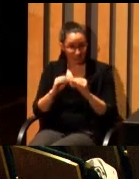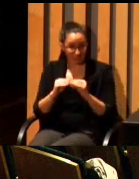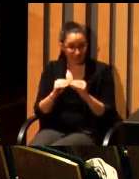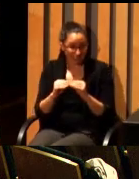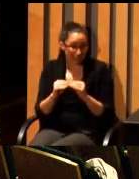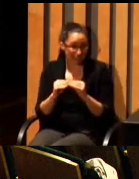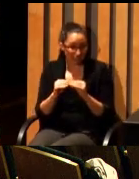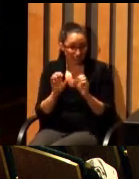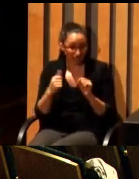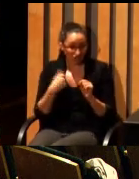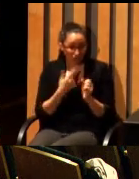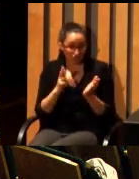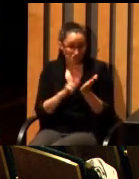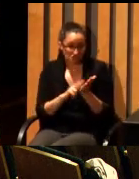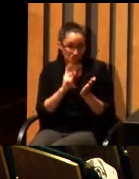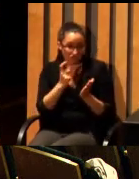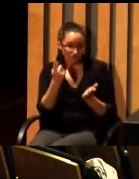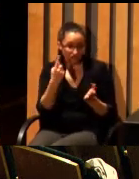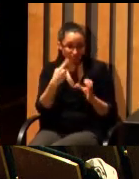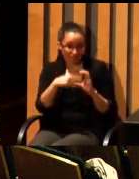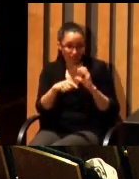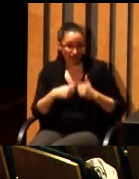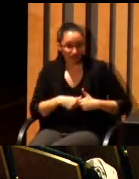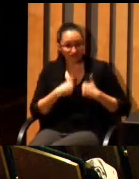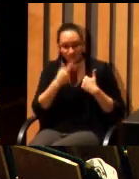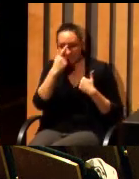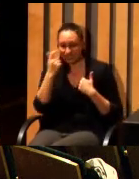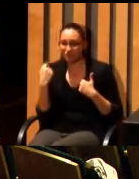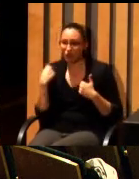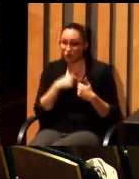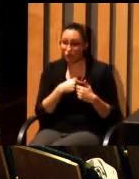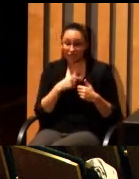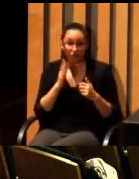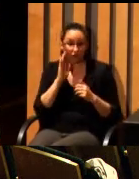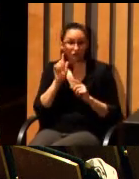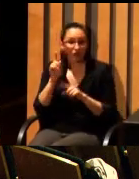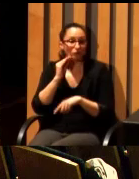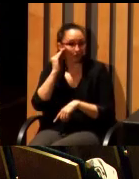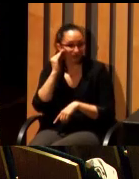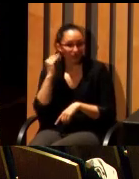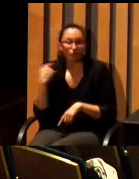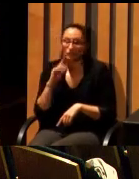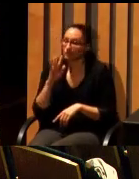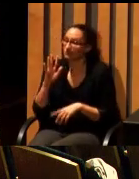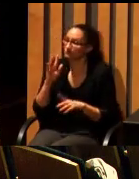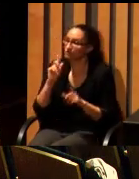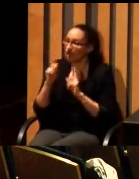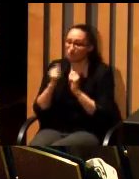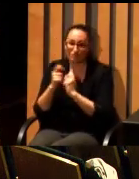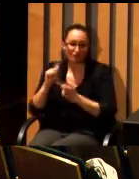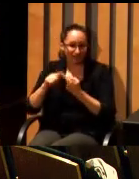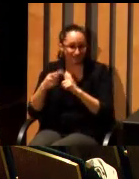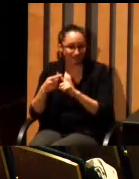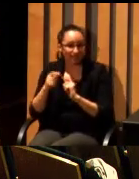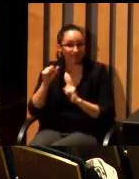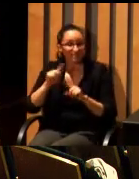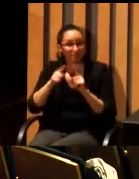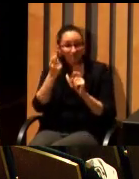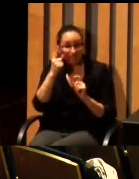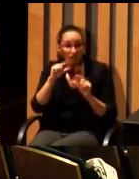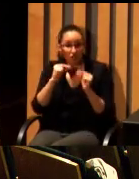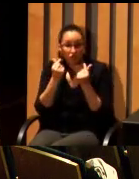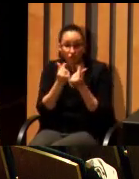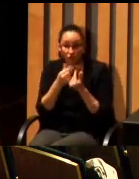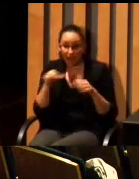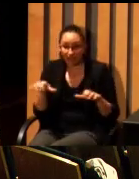this, because while everyone in their personal spheres can do their part, group action is really